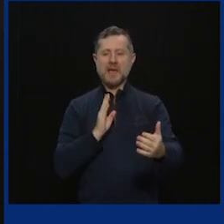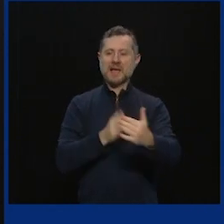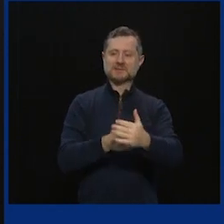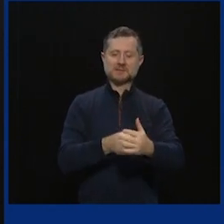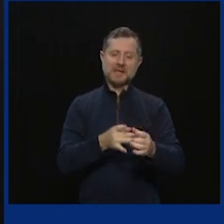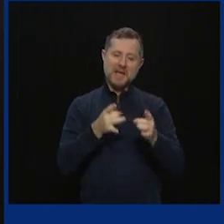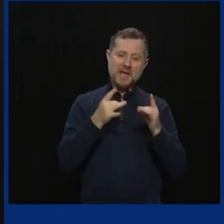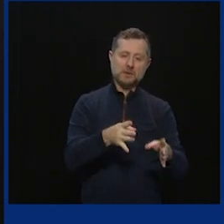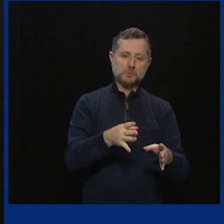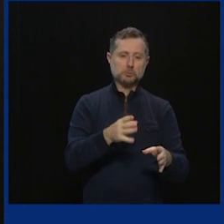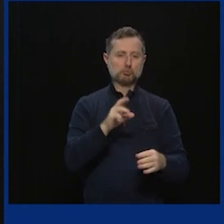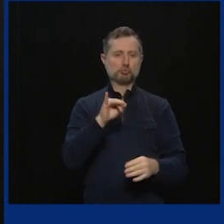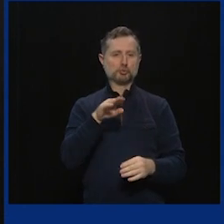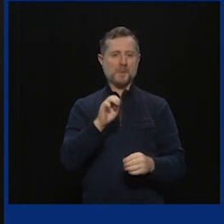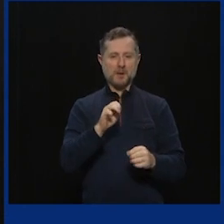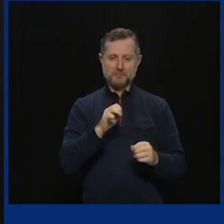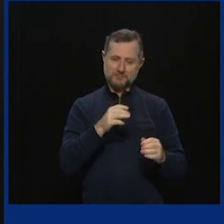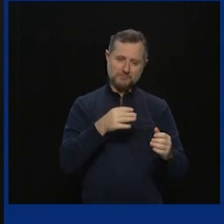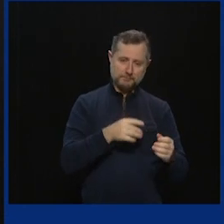up a vaccine site,